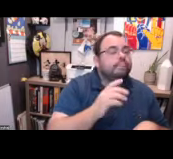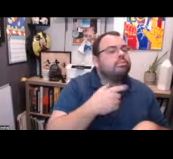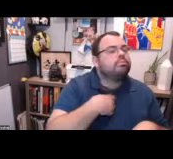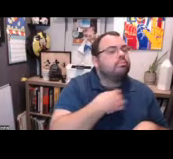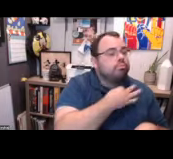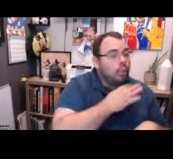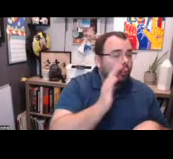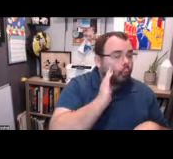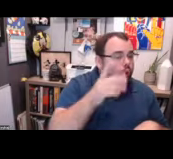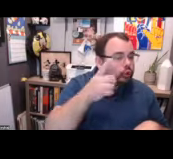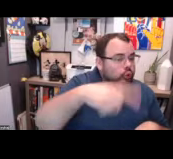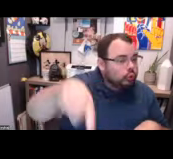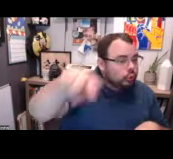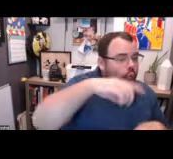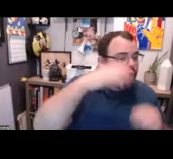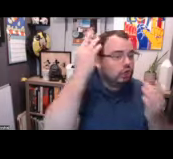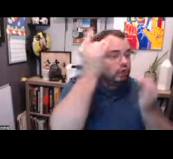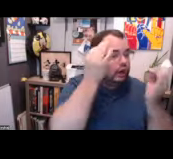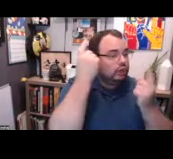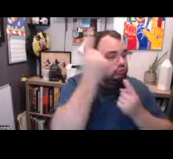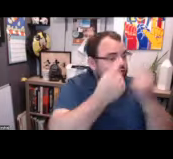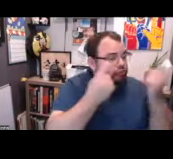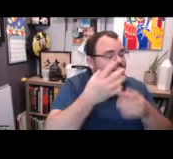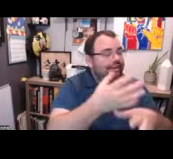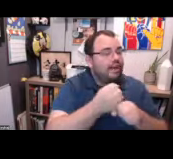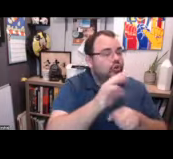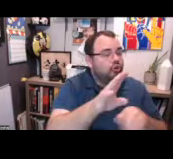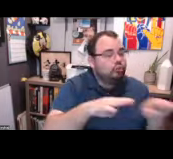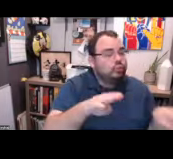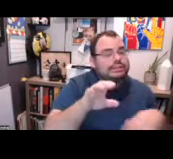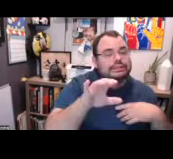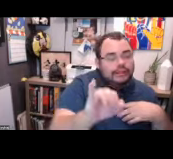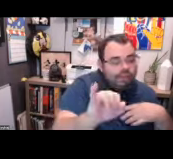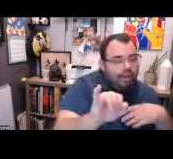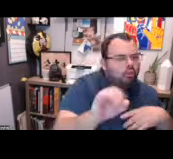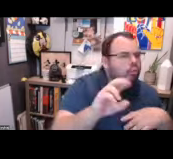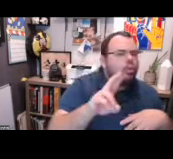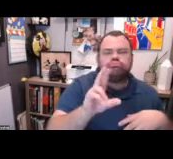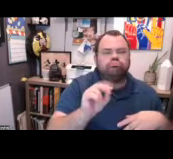deaf, I'm curious, will you consider